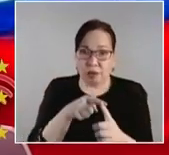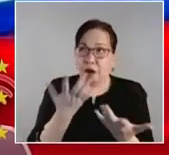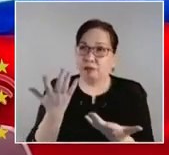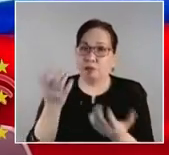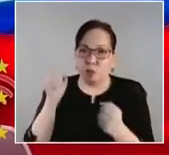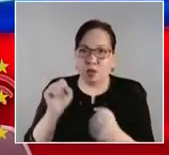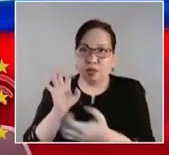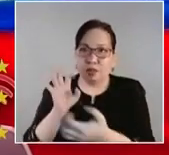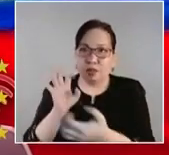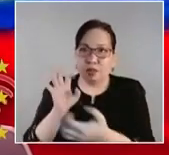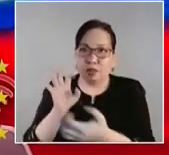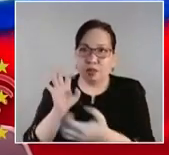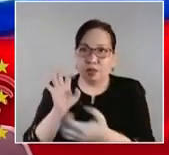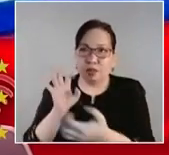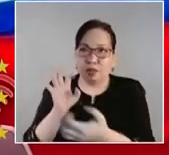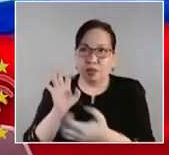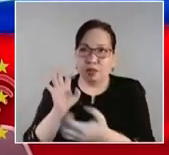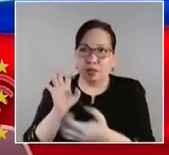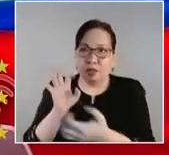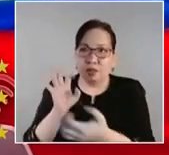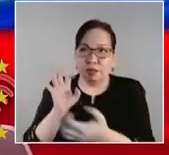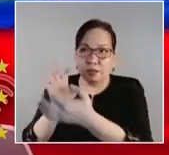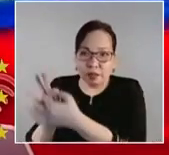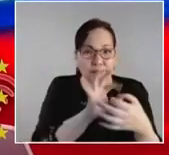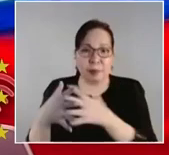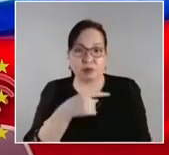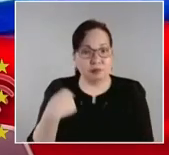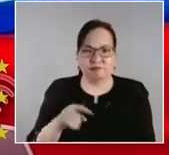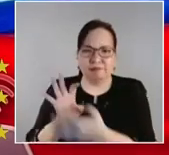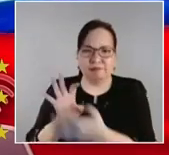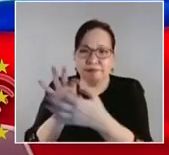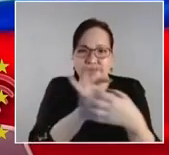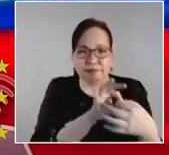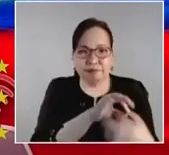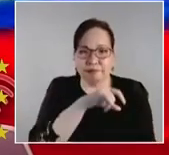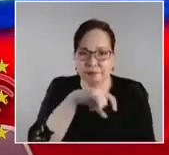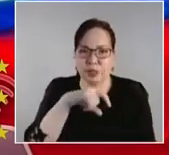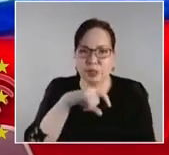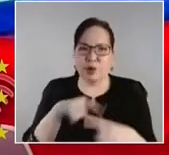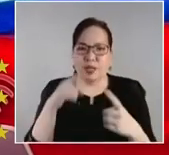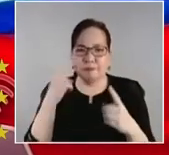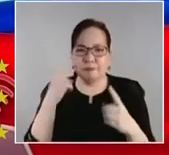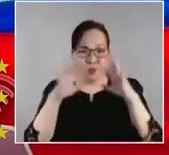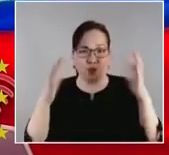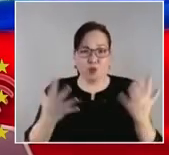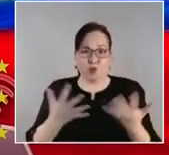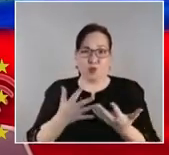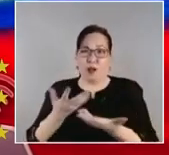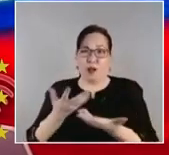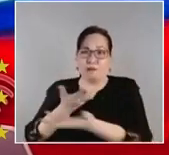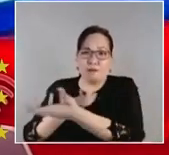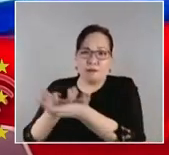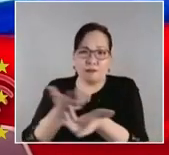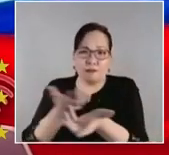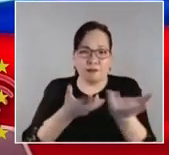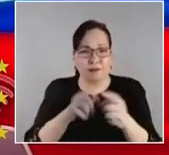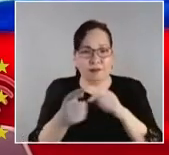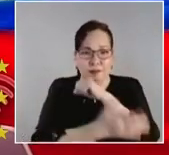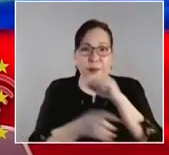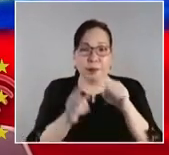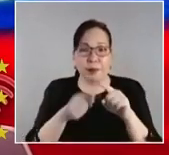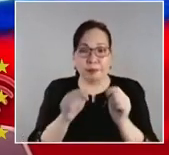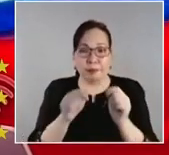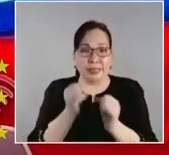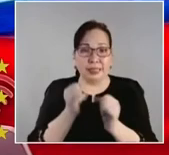po ngayon ay nangyayari na, no? Because of the globalization. But an independent foreign policy, its impact